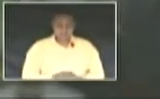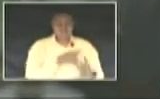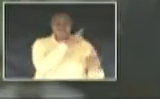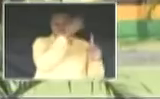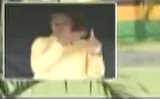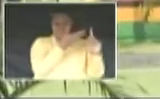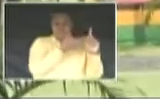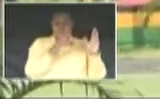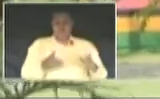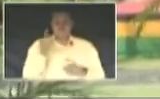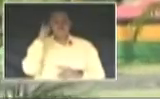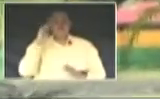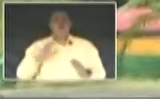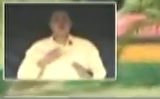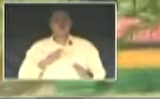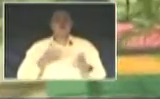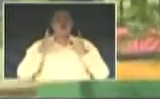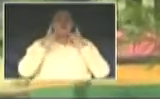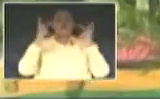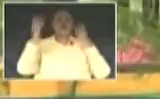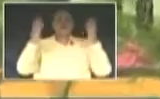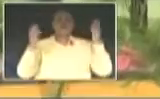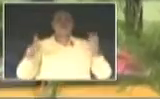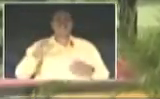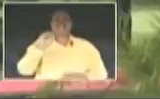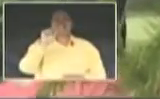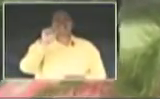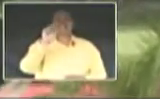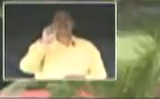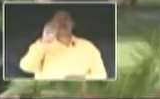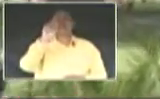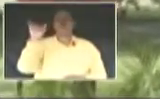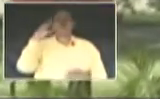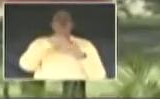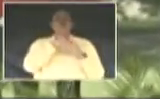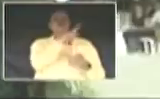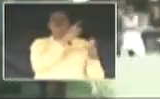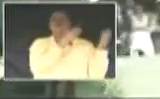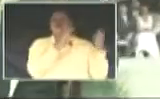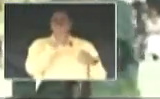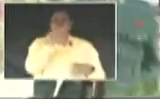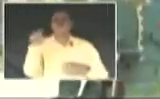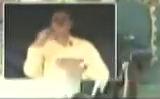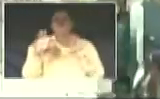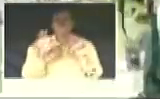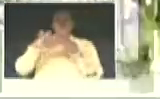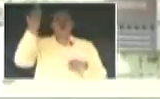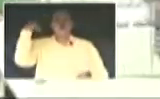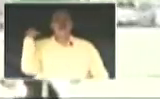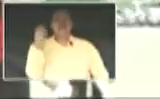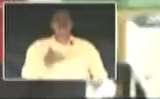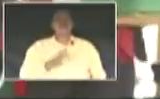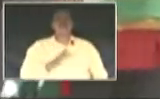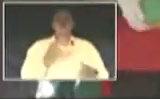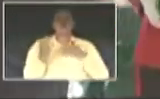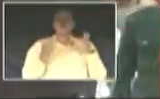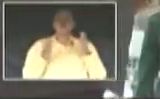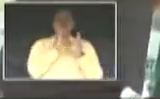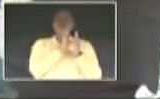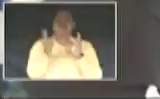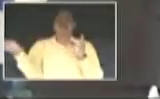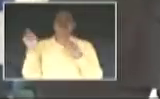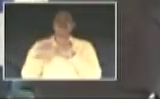service. Donovan Stanbury entered the civil service 22 years ago and has given yeoman service across several